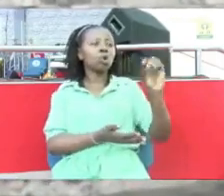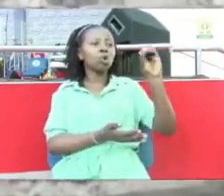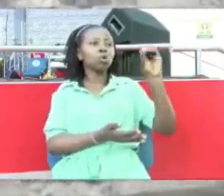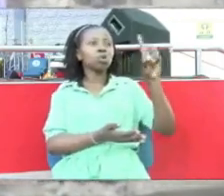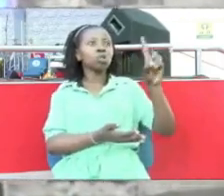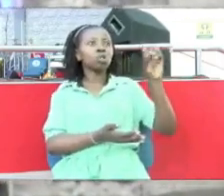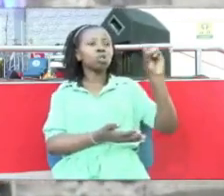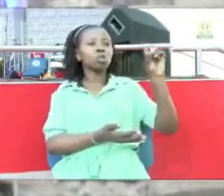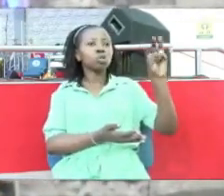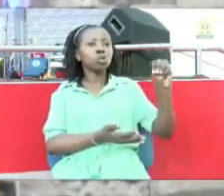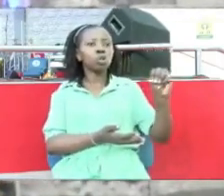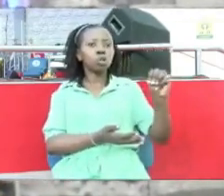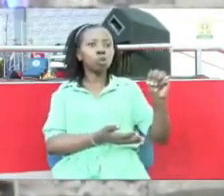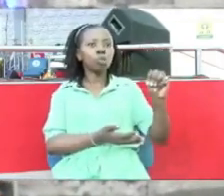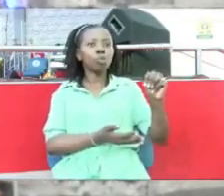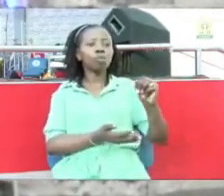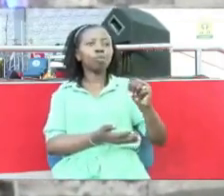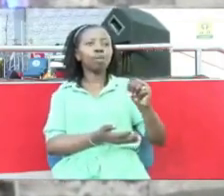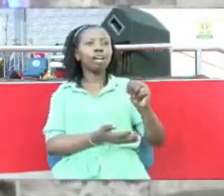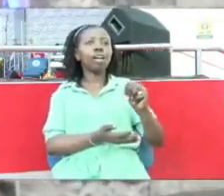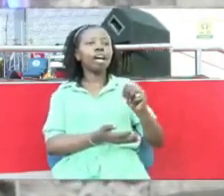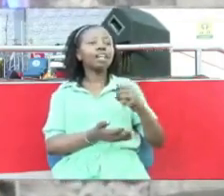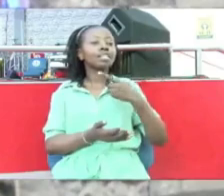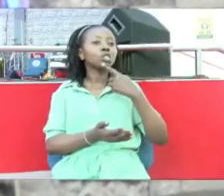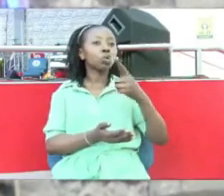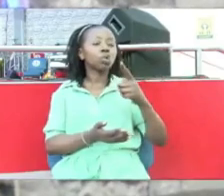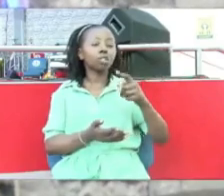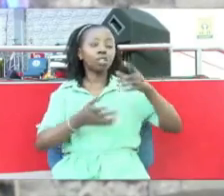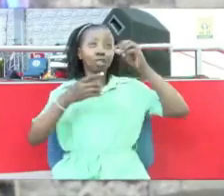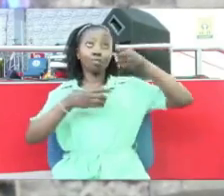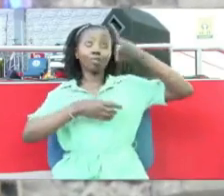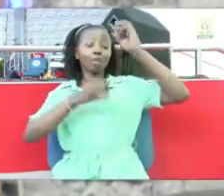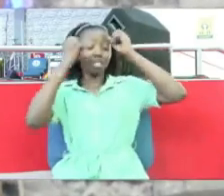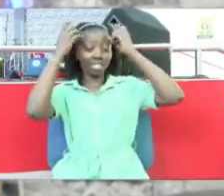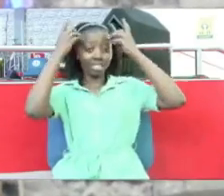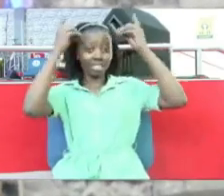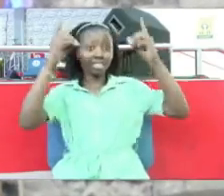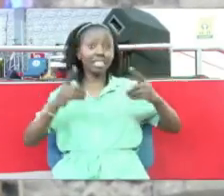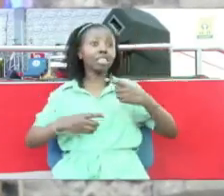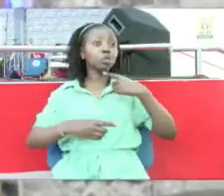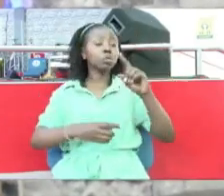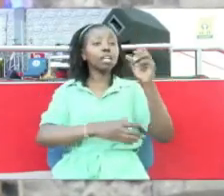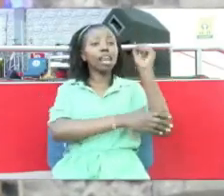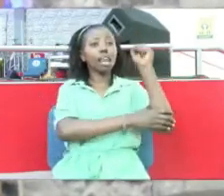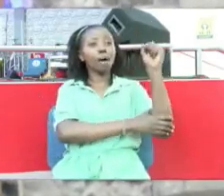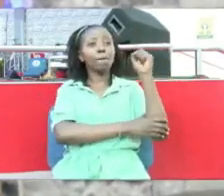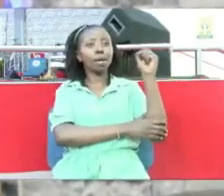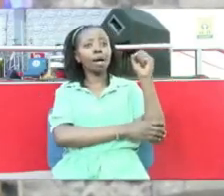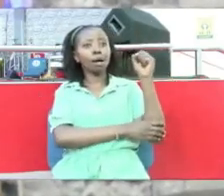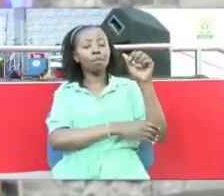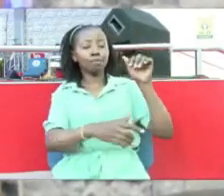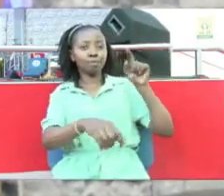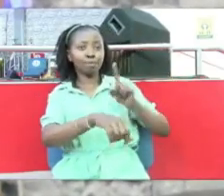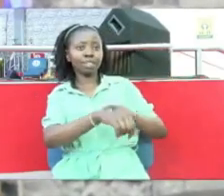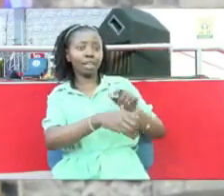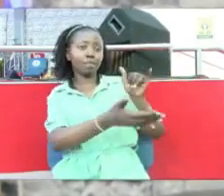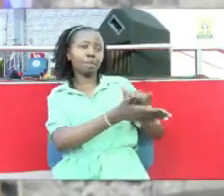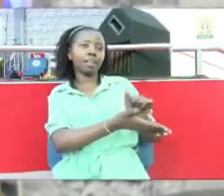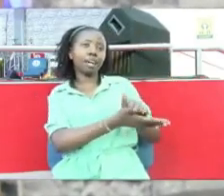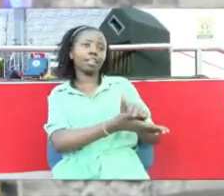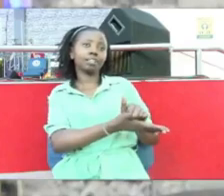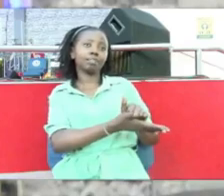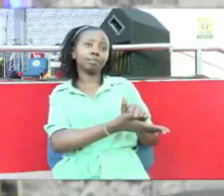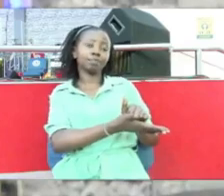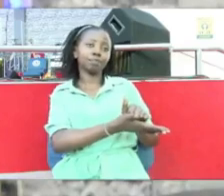my friend Abraham? Na zaidi ya hapo ndio wakati Mungu alikuwa akokaribu kwenda, akauliza, naweza enda